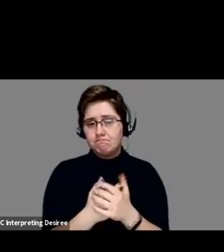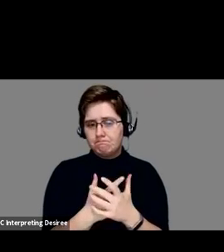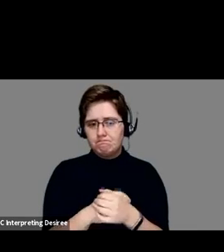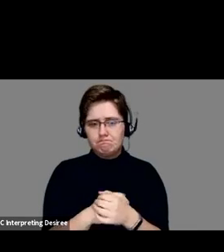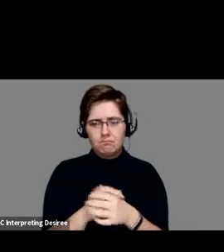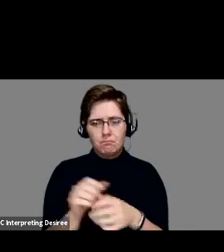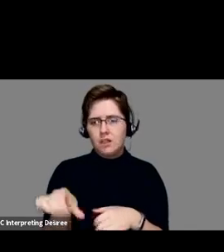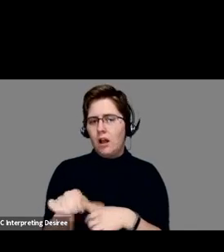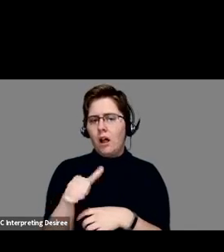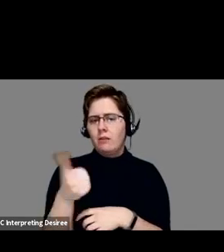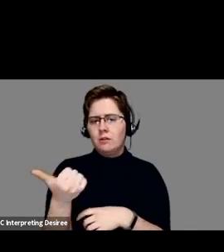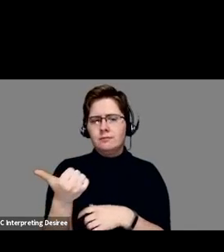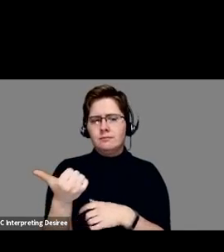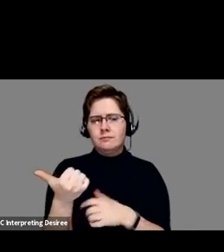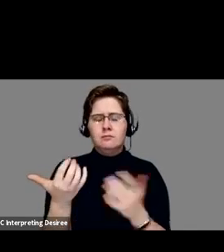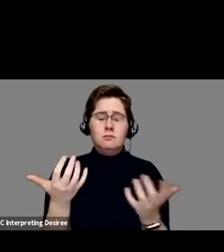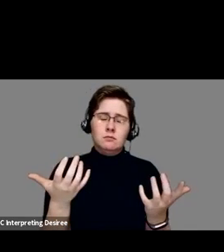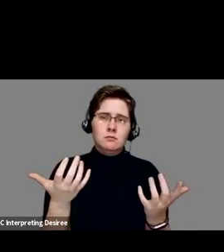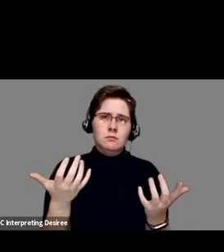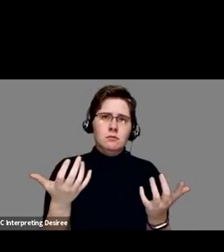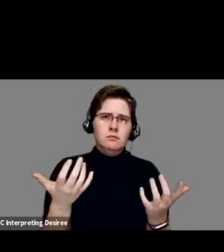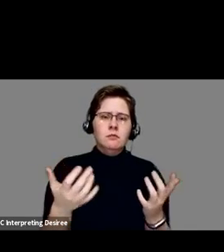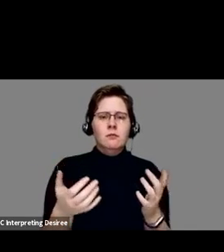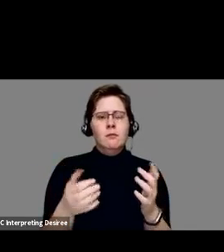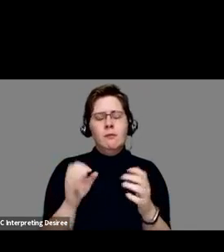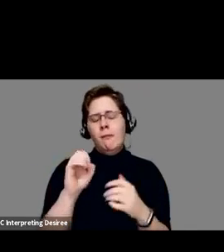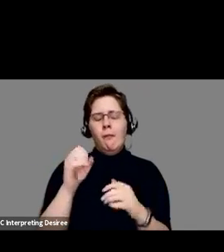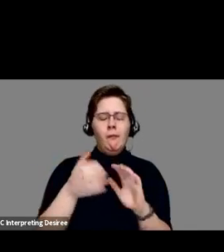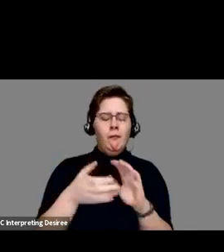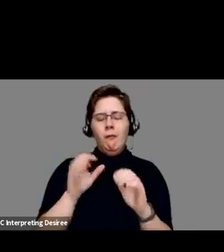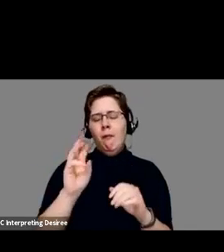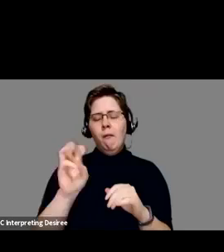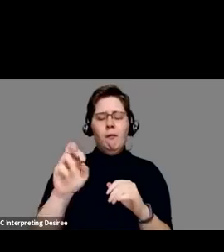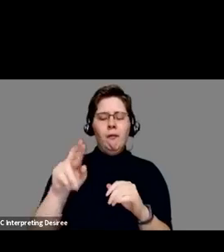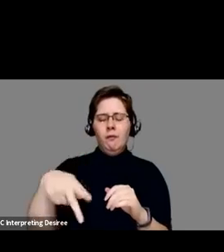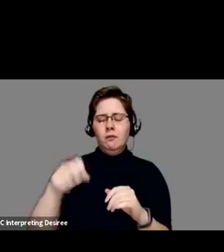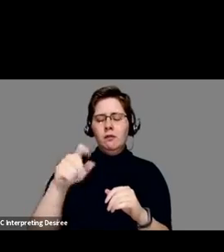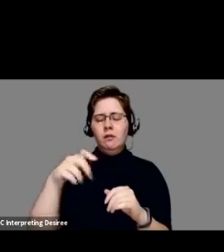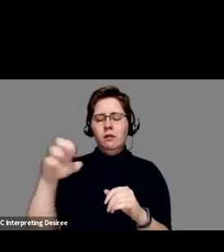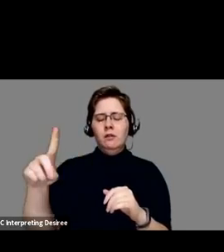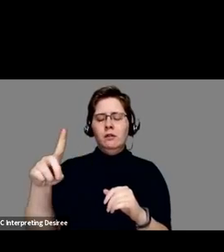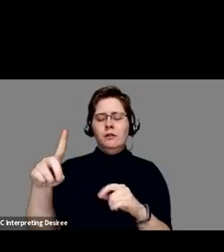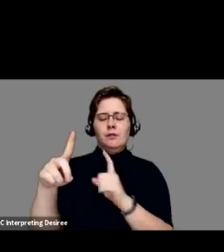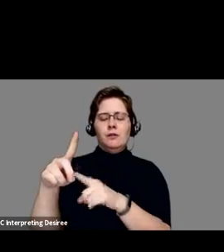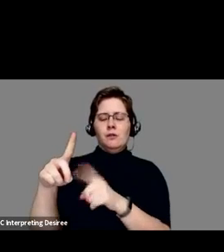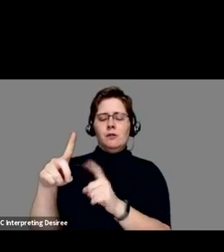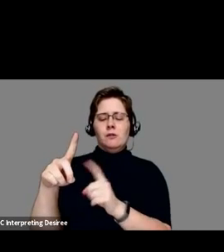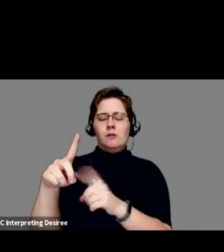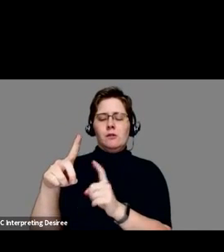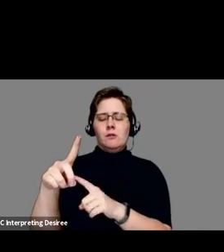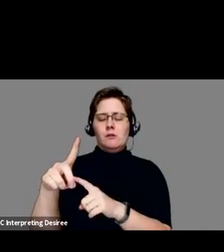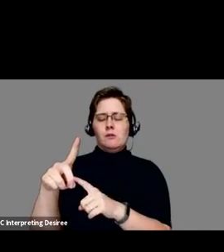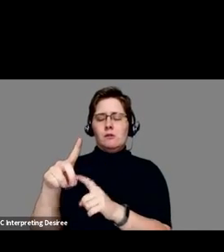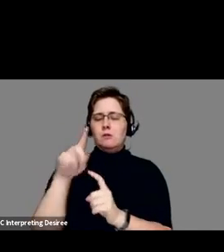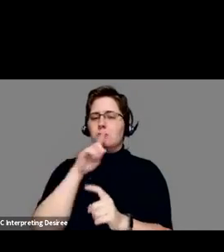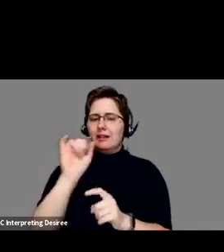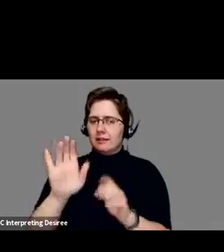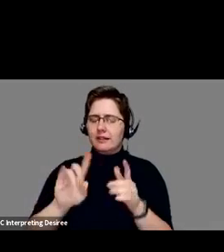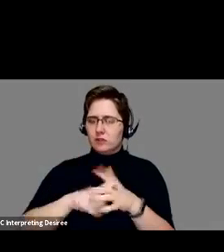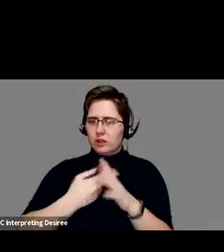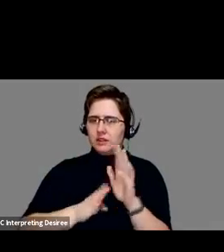The other thing and so Operation Warp Speed, really it began vaccine